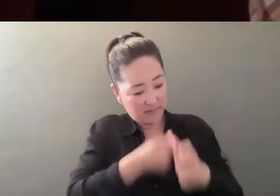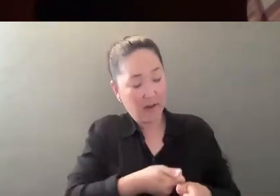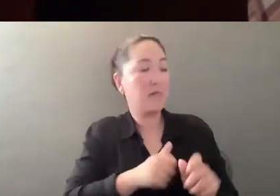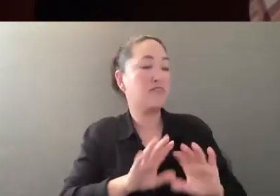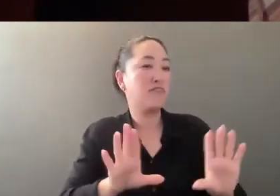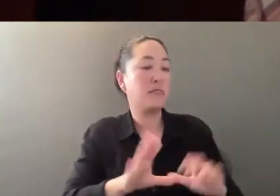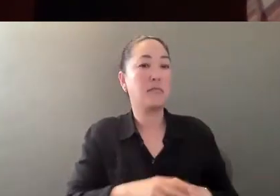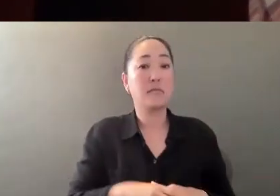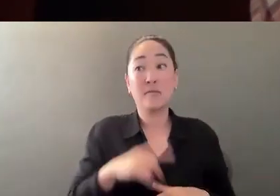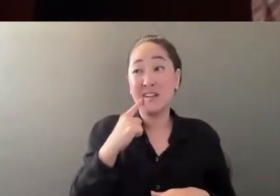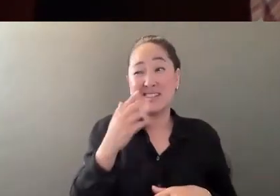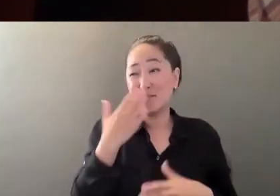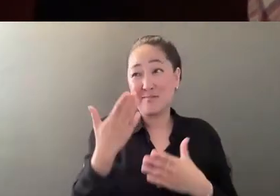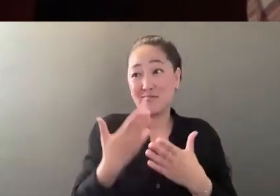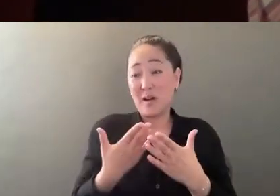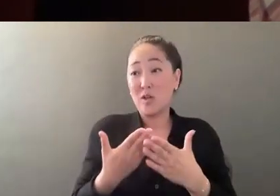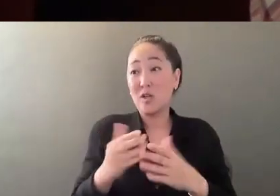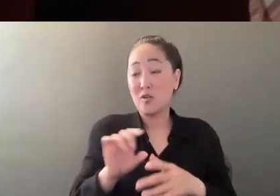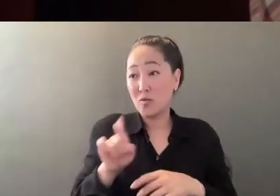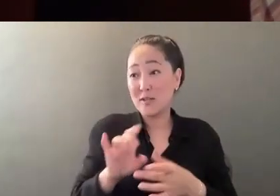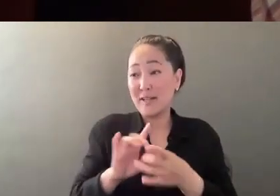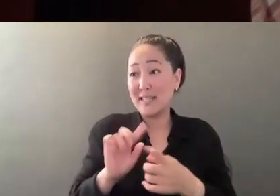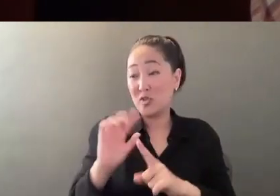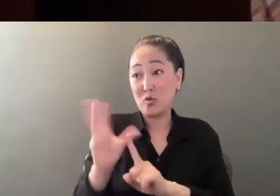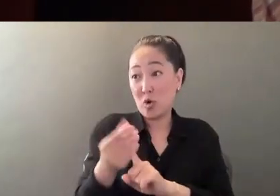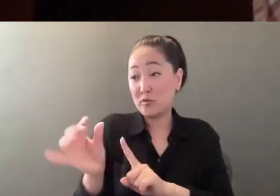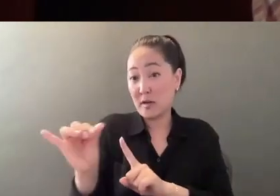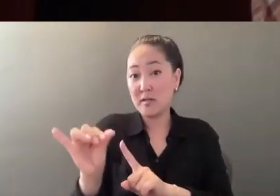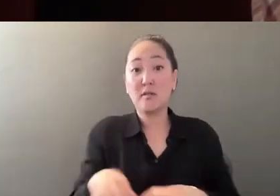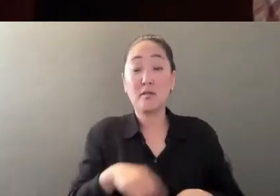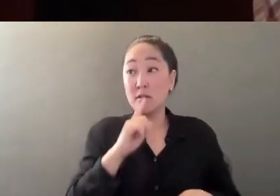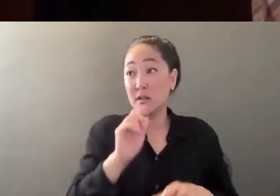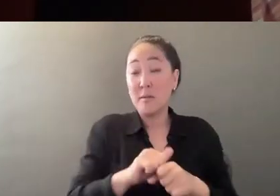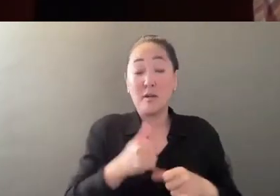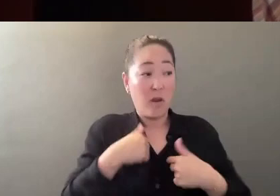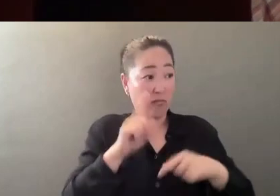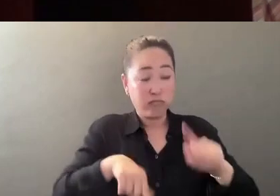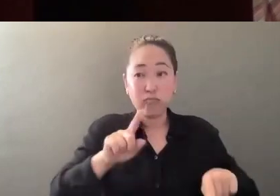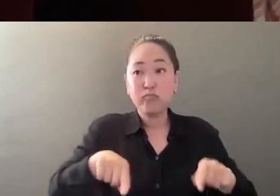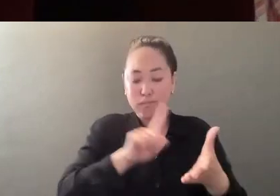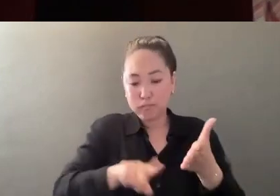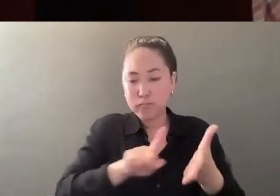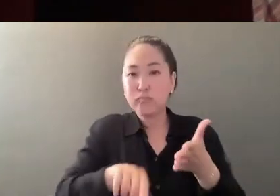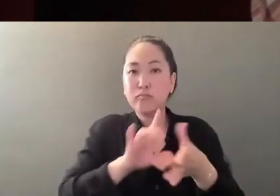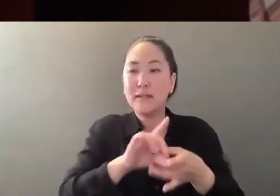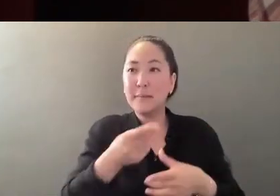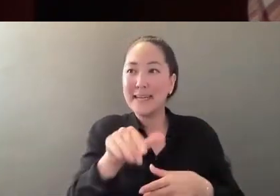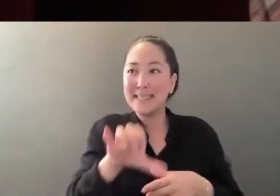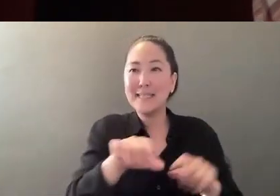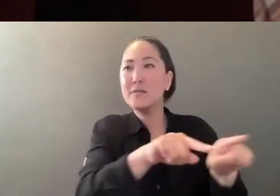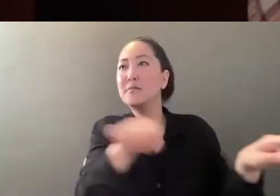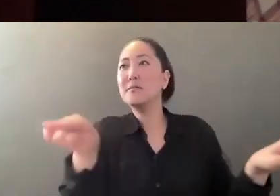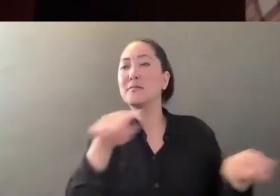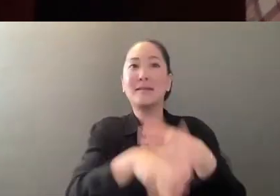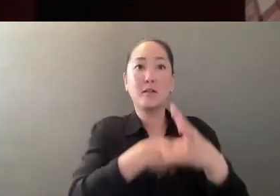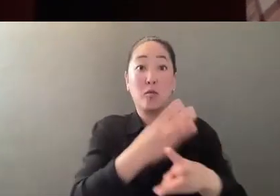heritage, I mean, I think it's a great question. There are differences in how PSC looks around the world. If you have PSC in Japan, it's